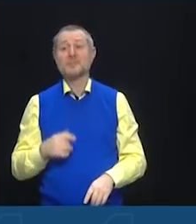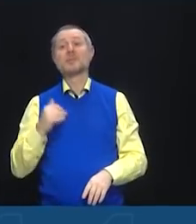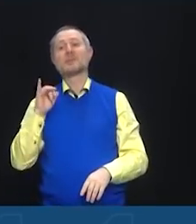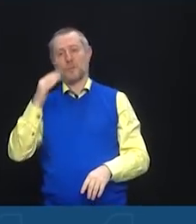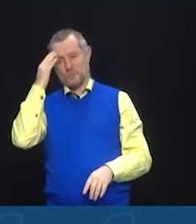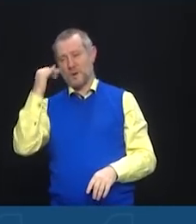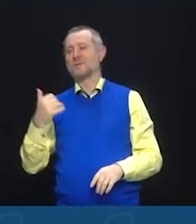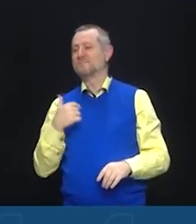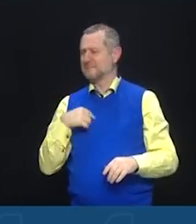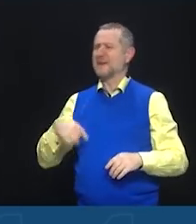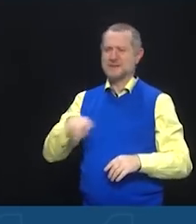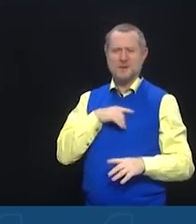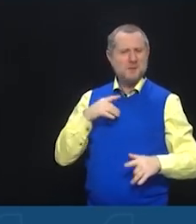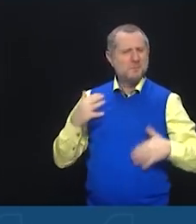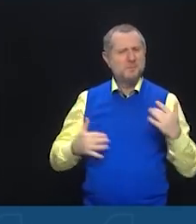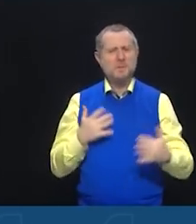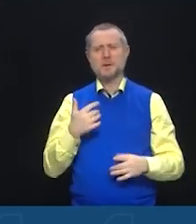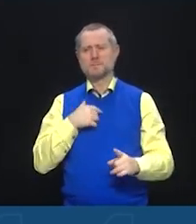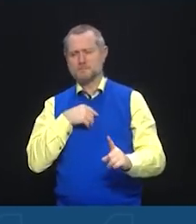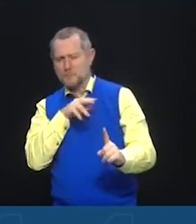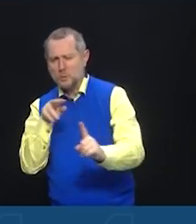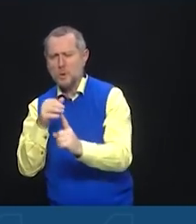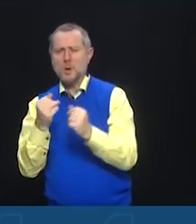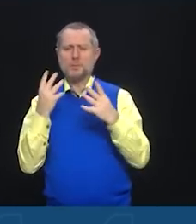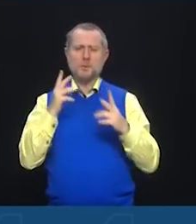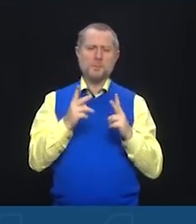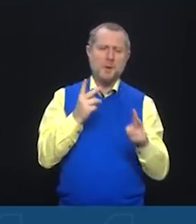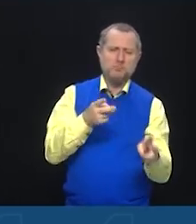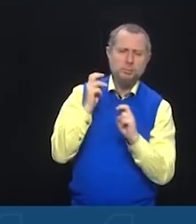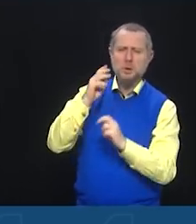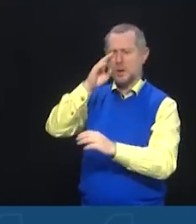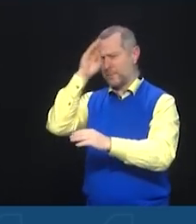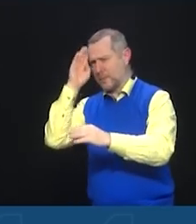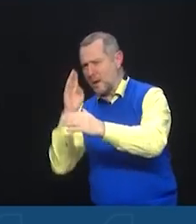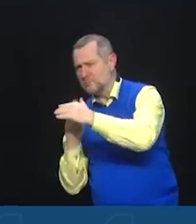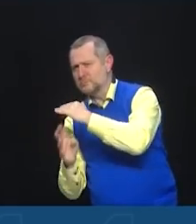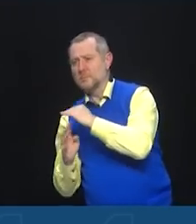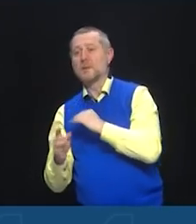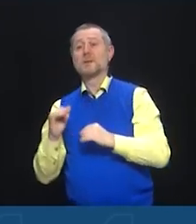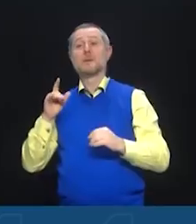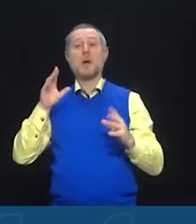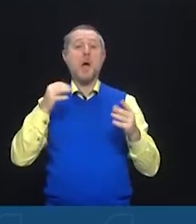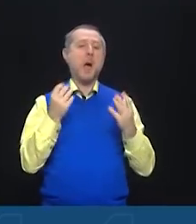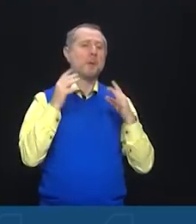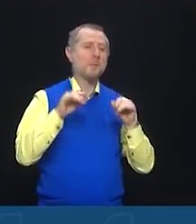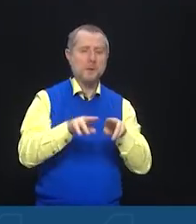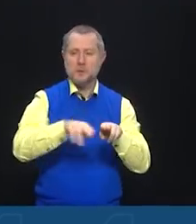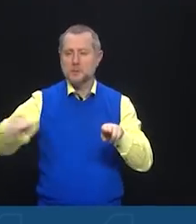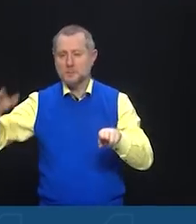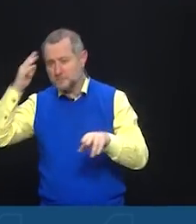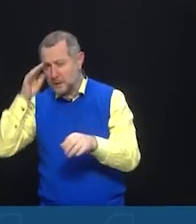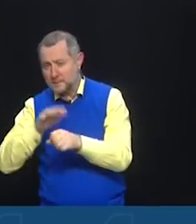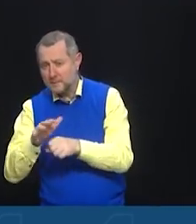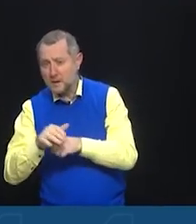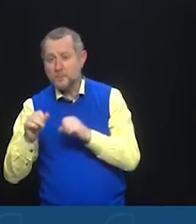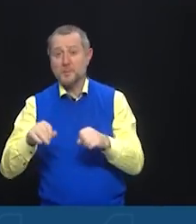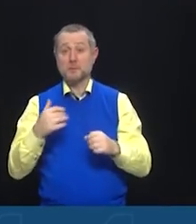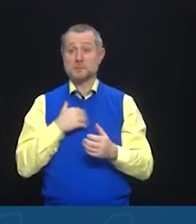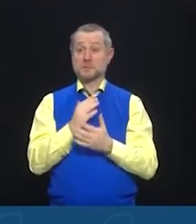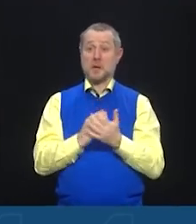earlier, monitoring hospitalizations, monitoring capacity, looking at hospitals that were not doing as well, sending